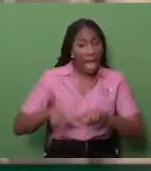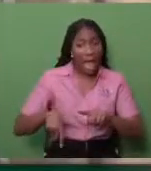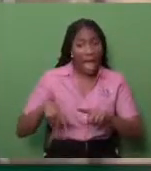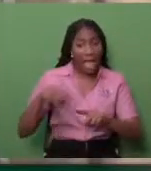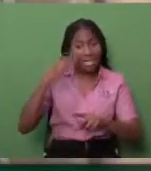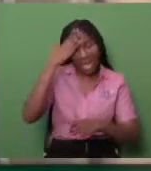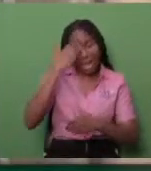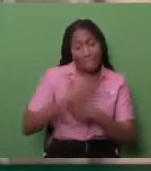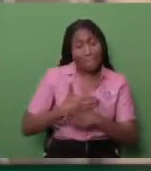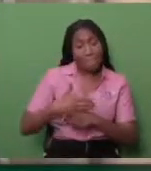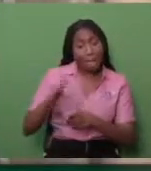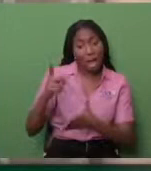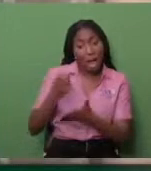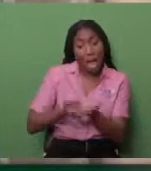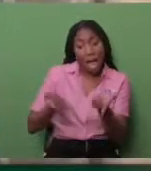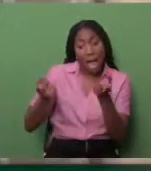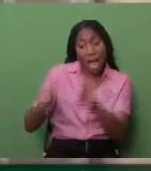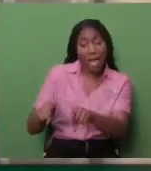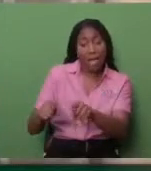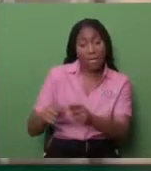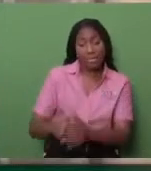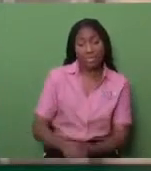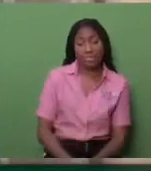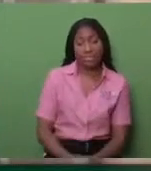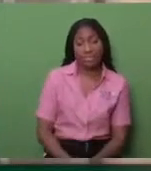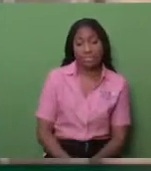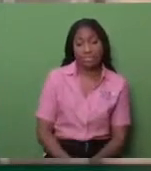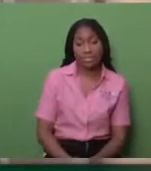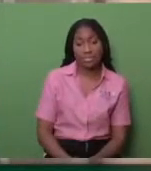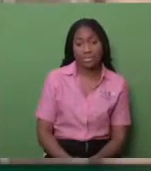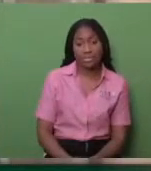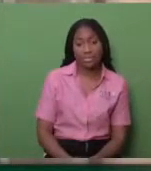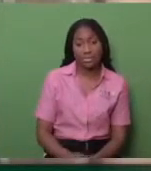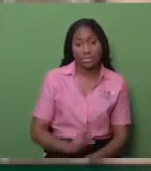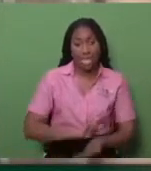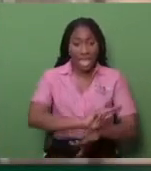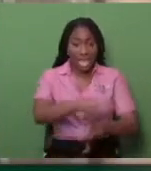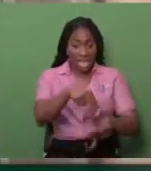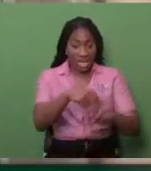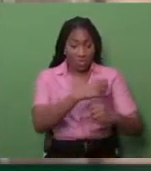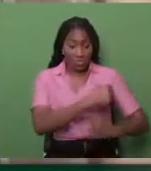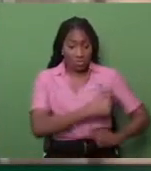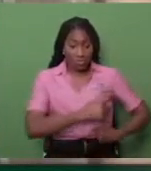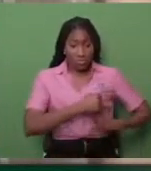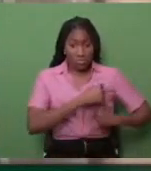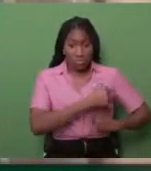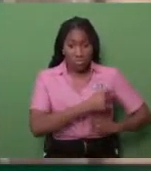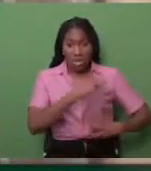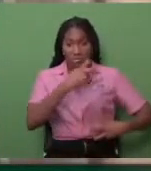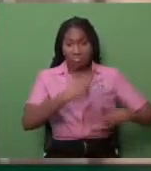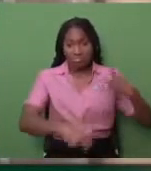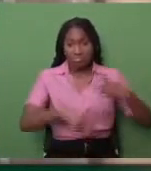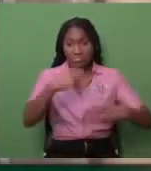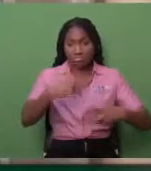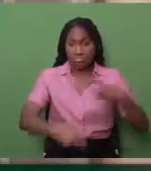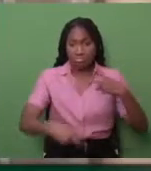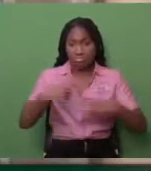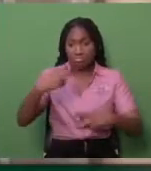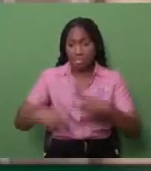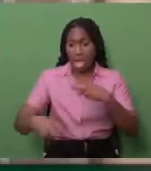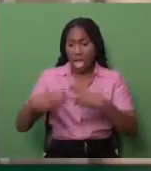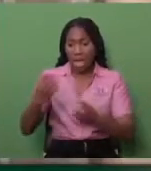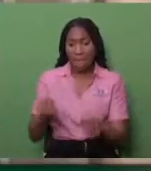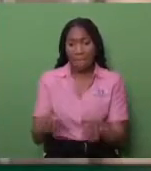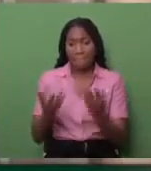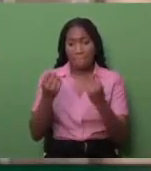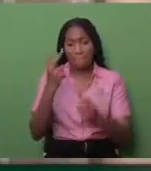room. Our state of national insecurity is made even more glaring as a result of this debacle